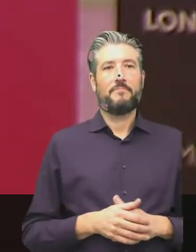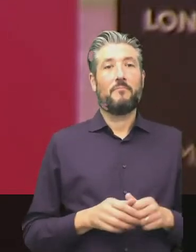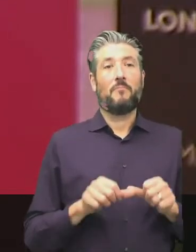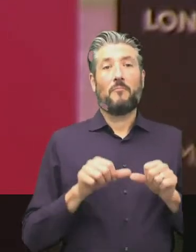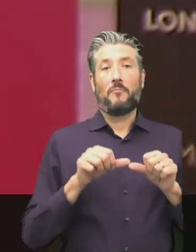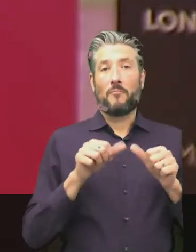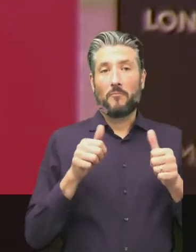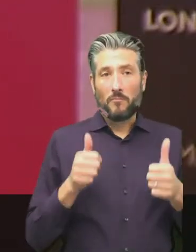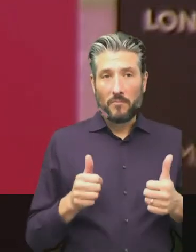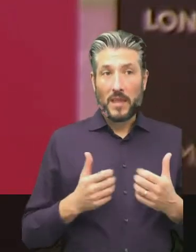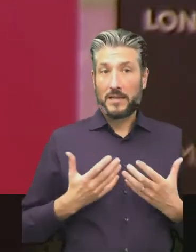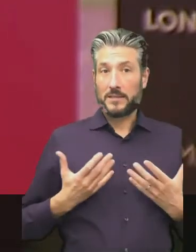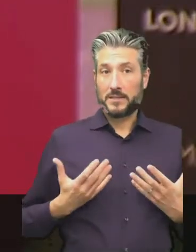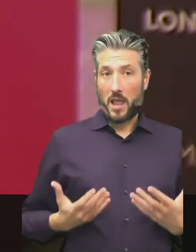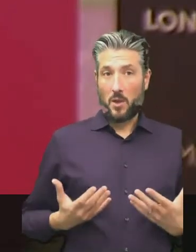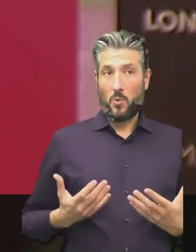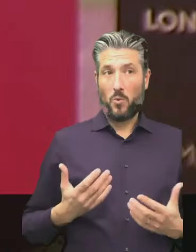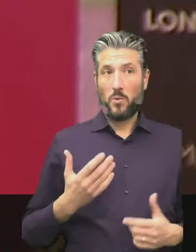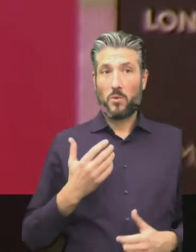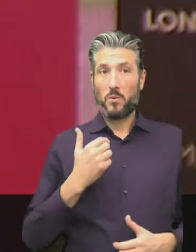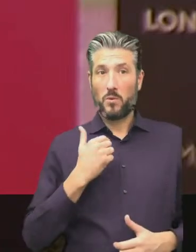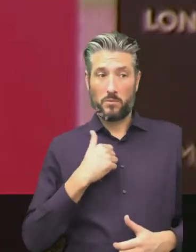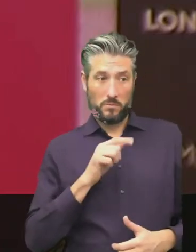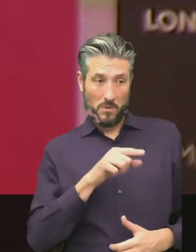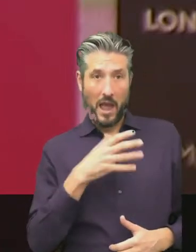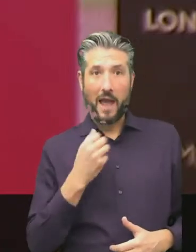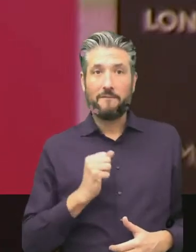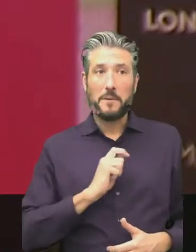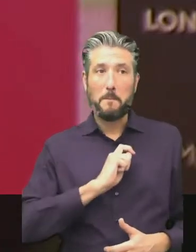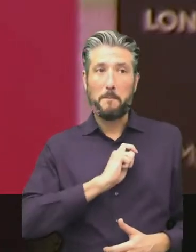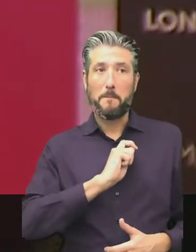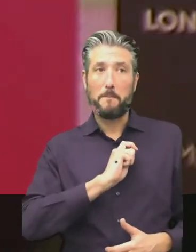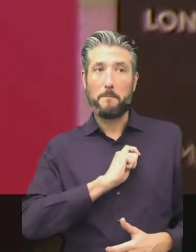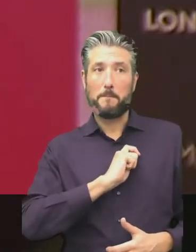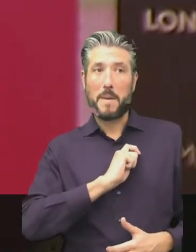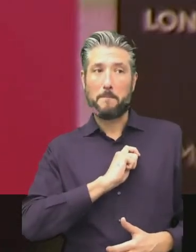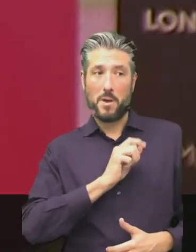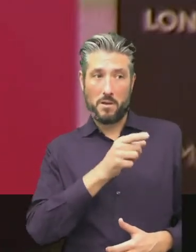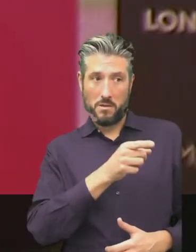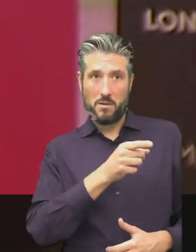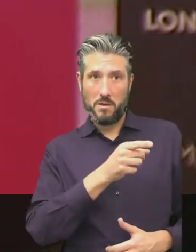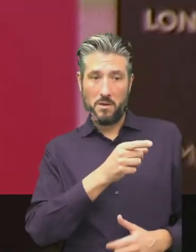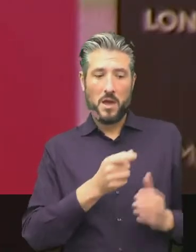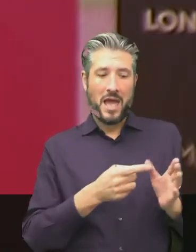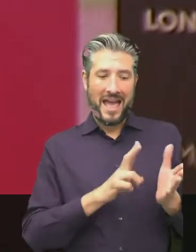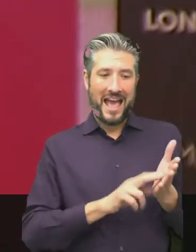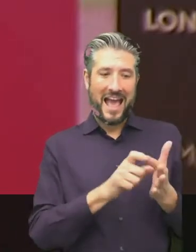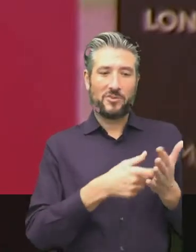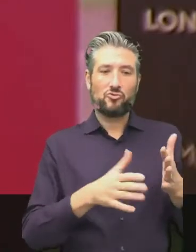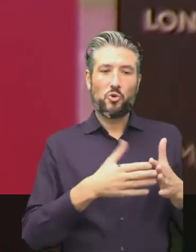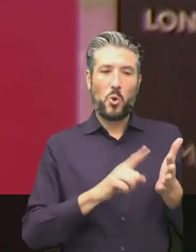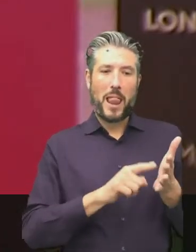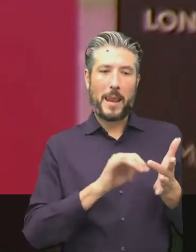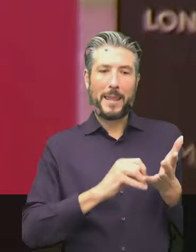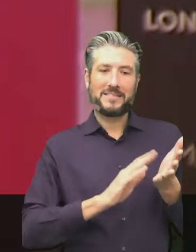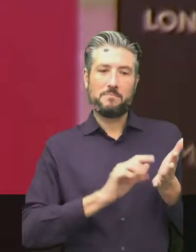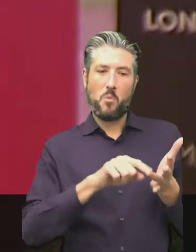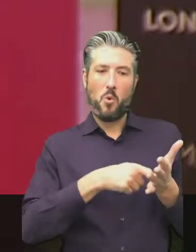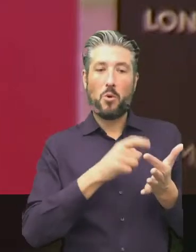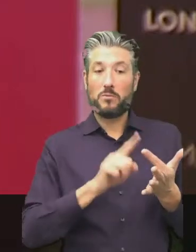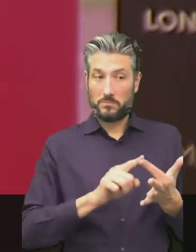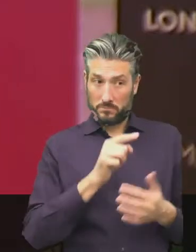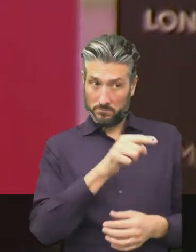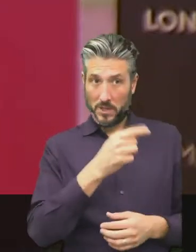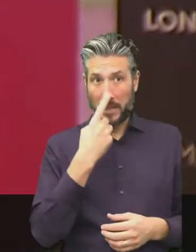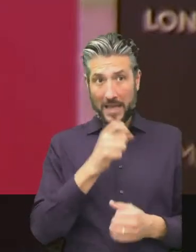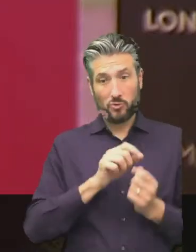to invite Assembly Member Andrew Dismore to reply on this issue